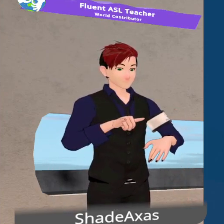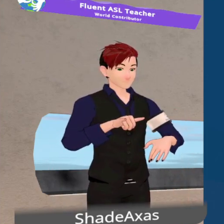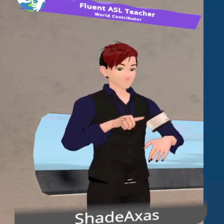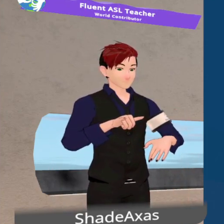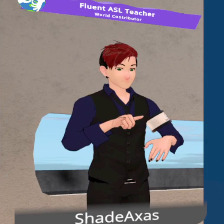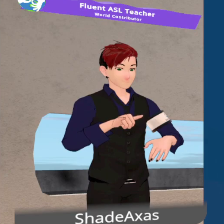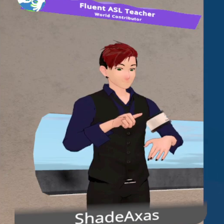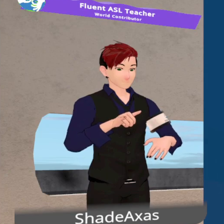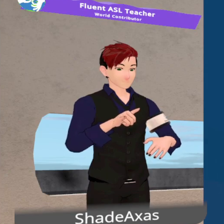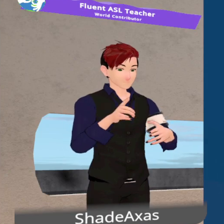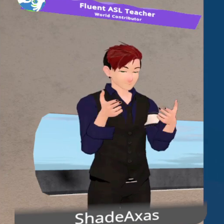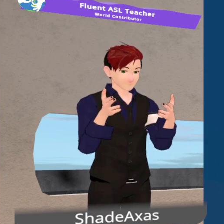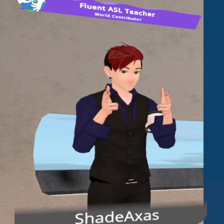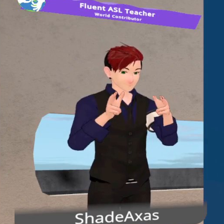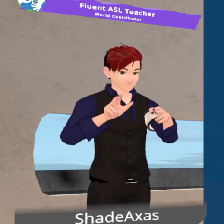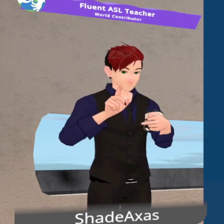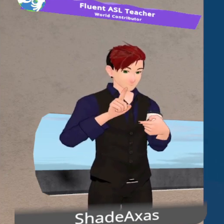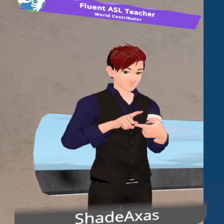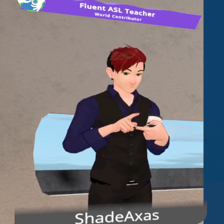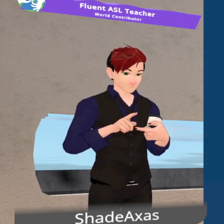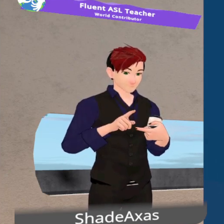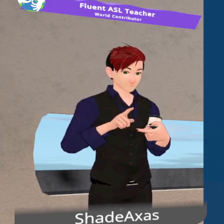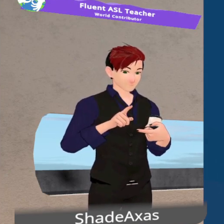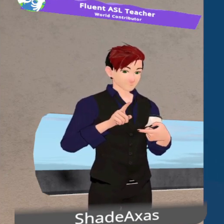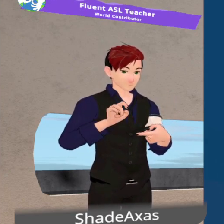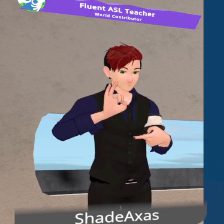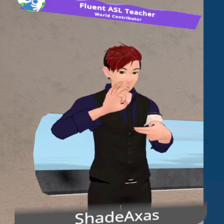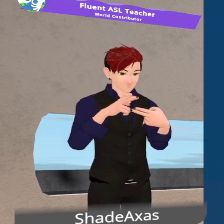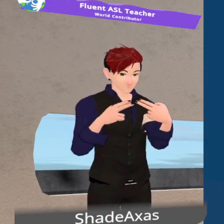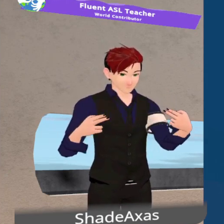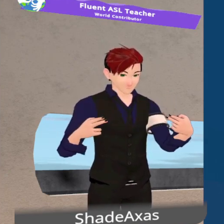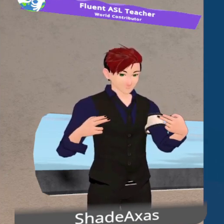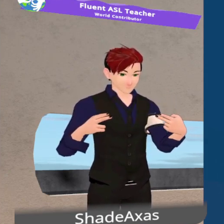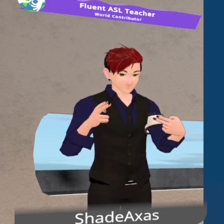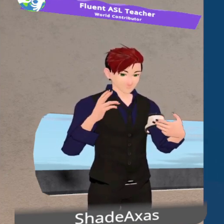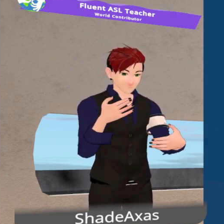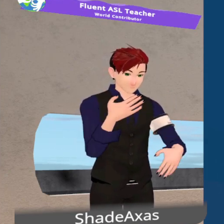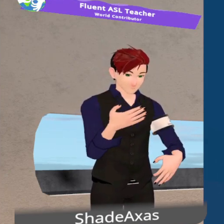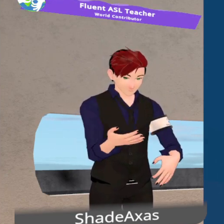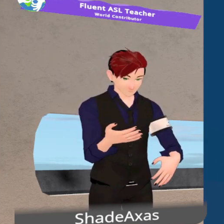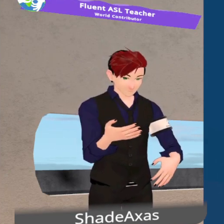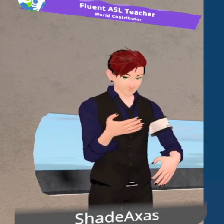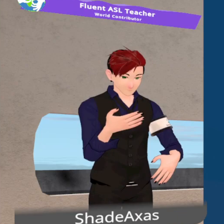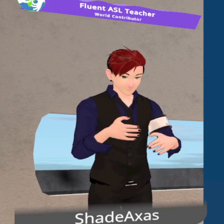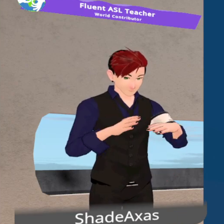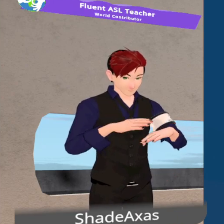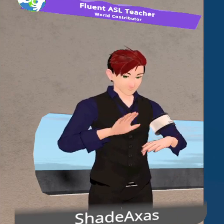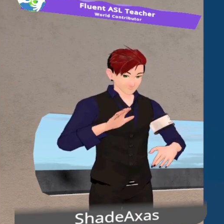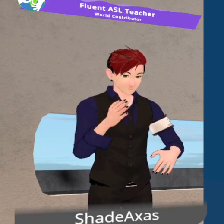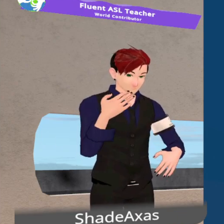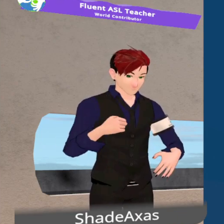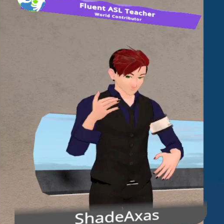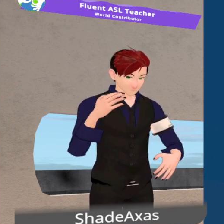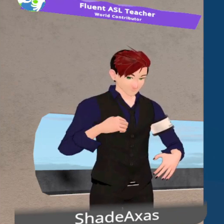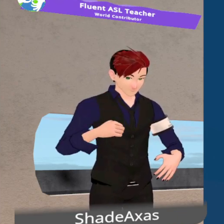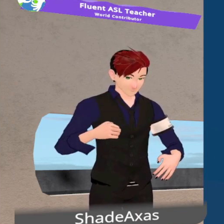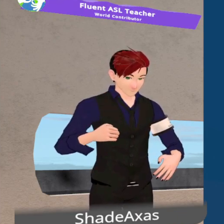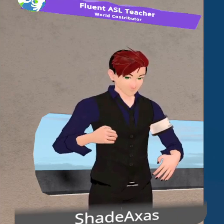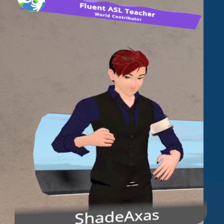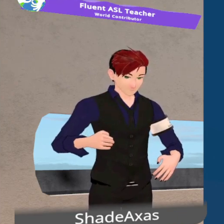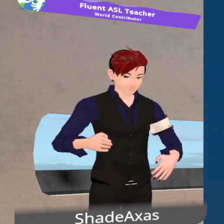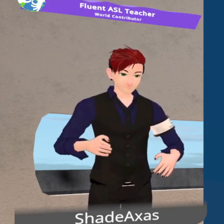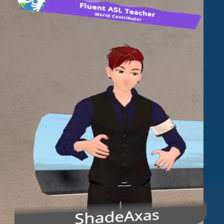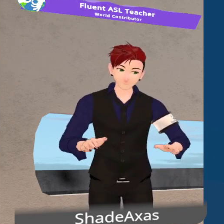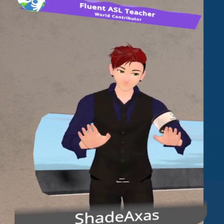investing into a index controller, is it good, like based off of your experience after using what I